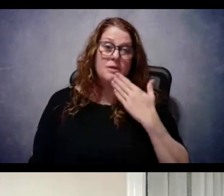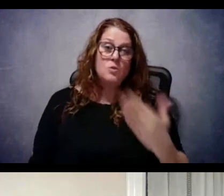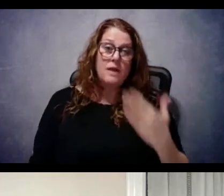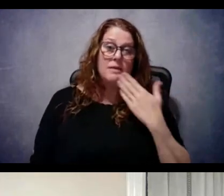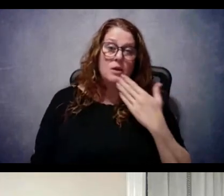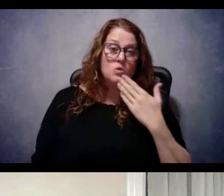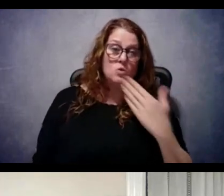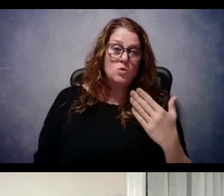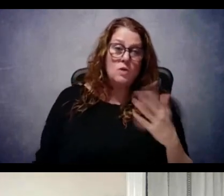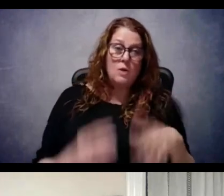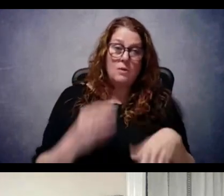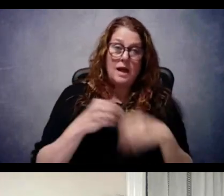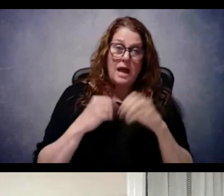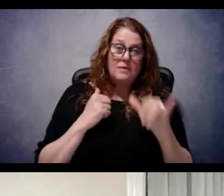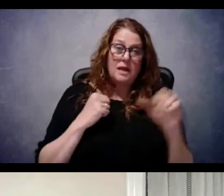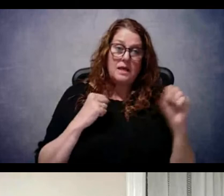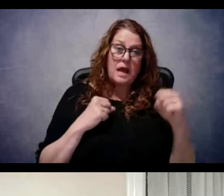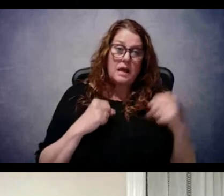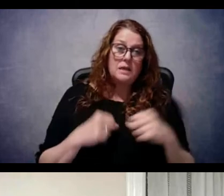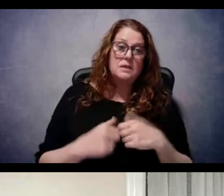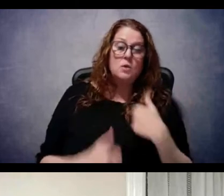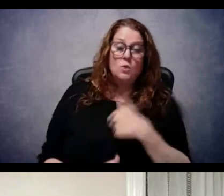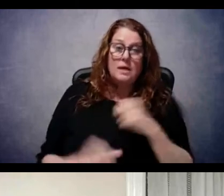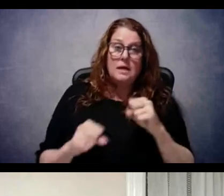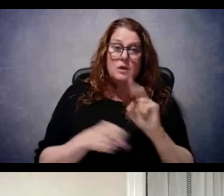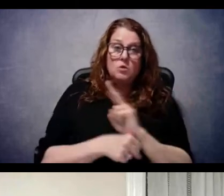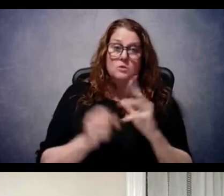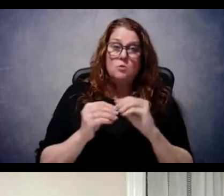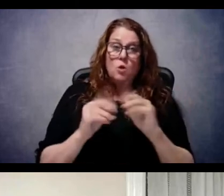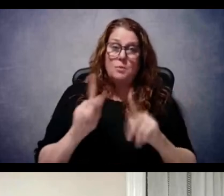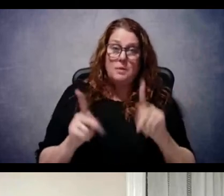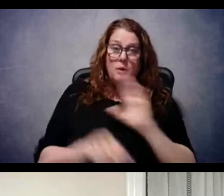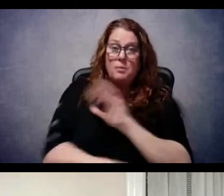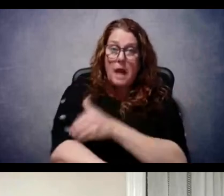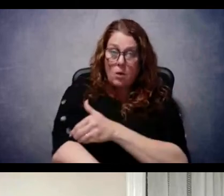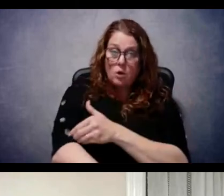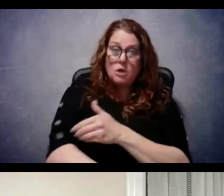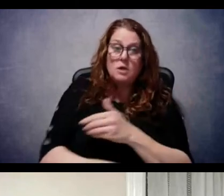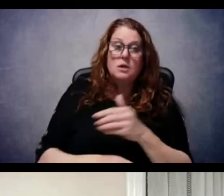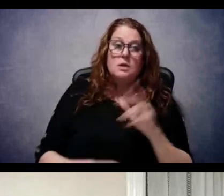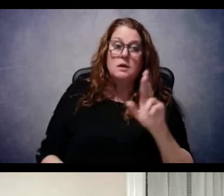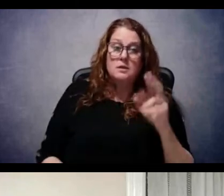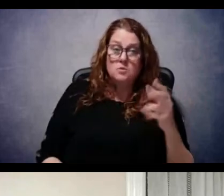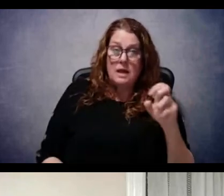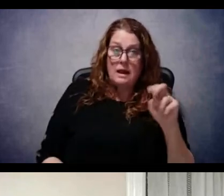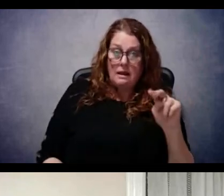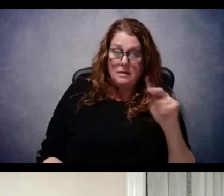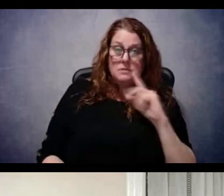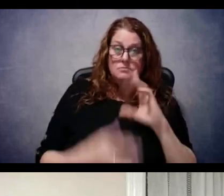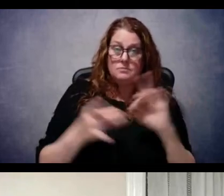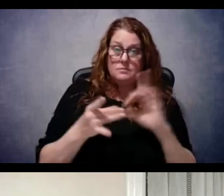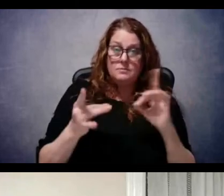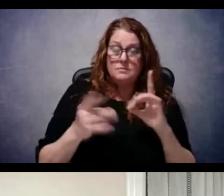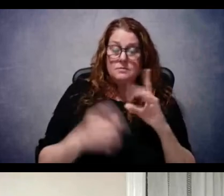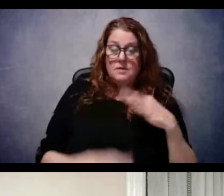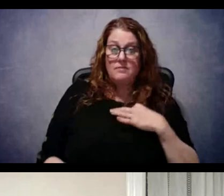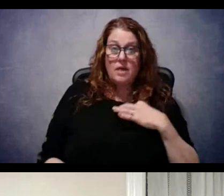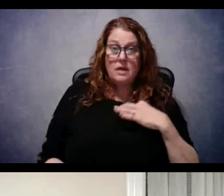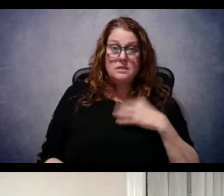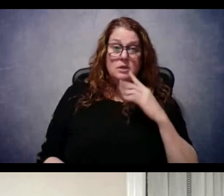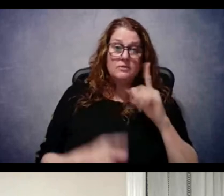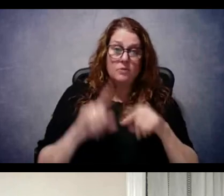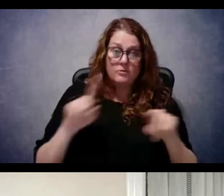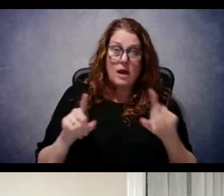I would just add that, yeah, we can use more people power, as Rihanna mentioned. So I think volunteering for a variety